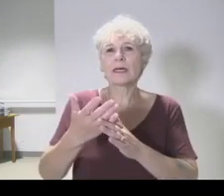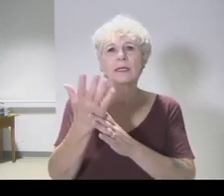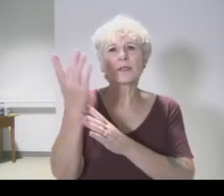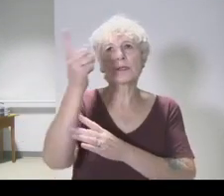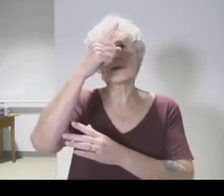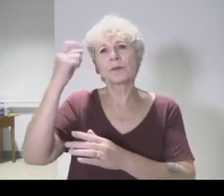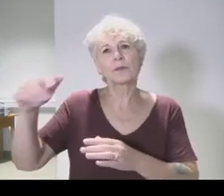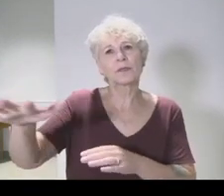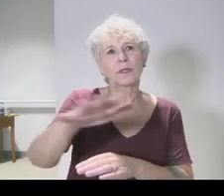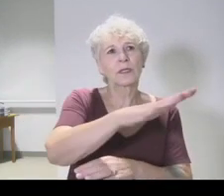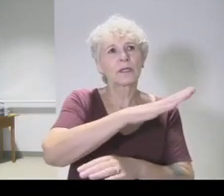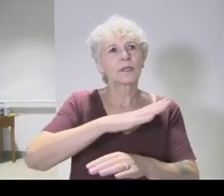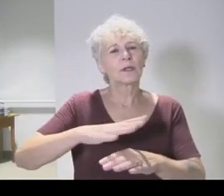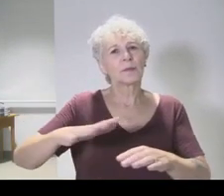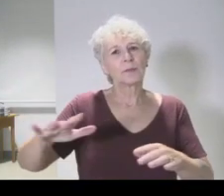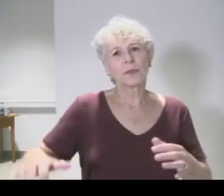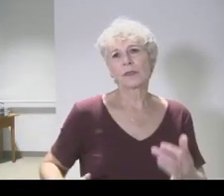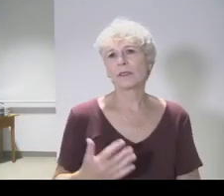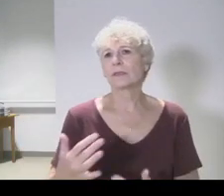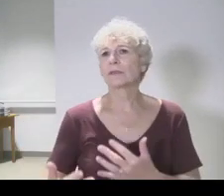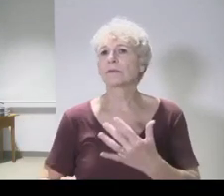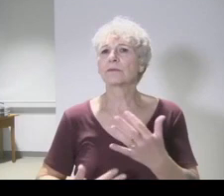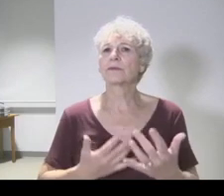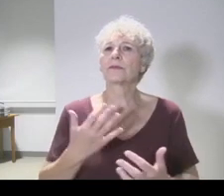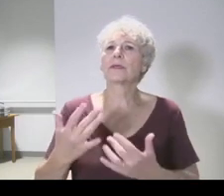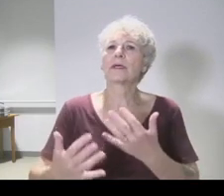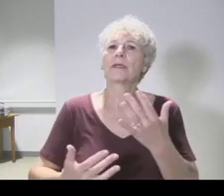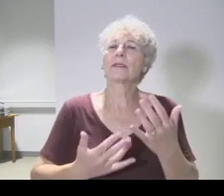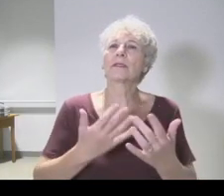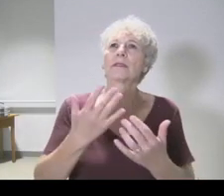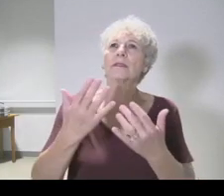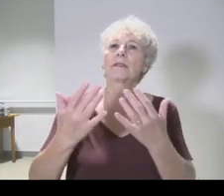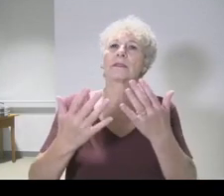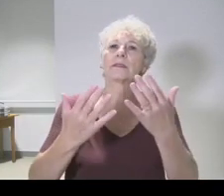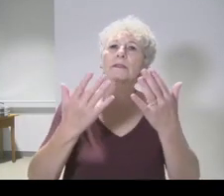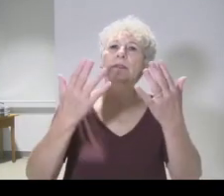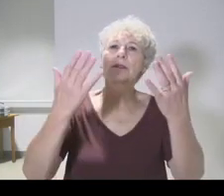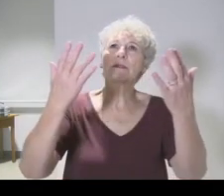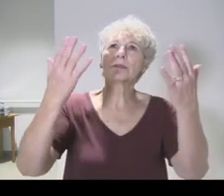Shadows burn like a fire.